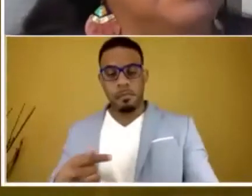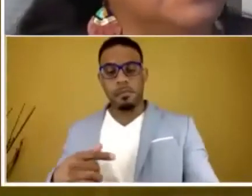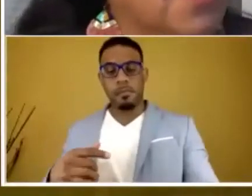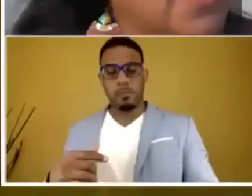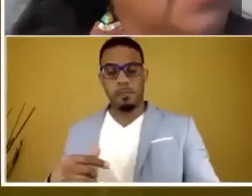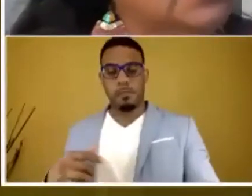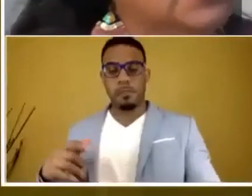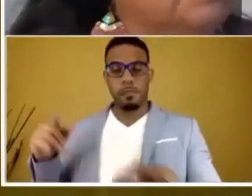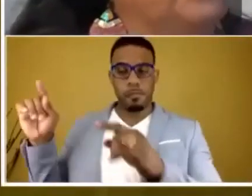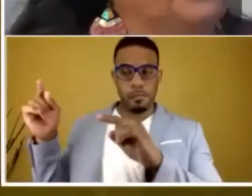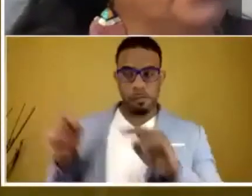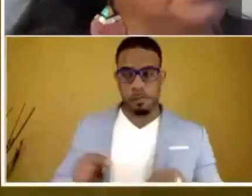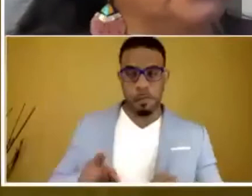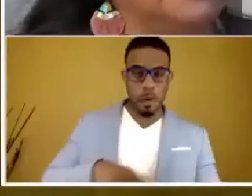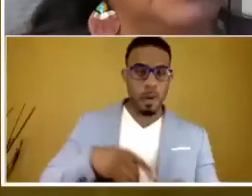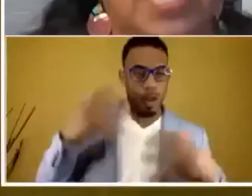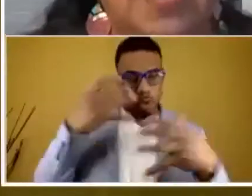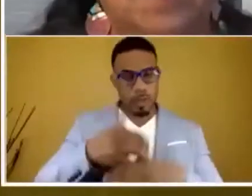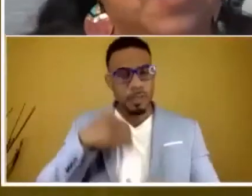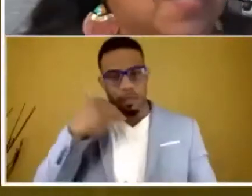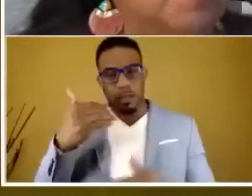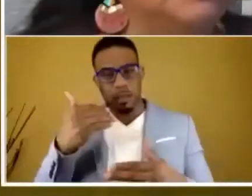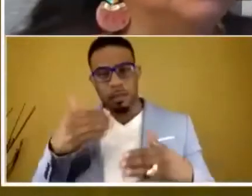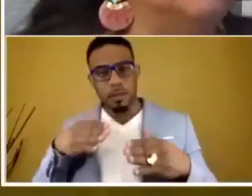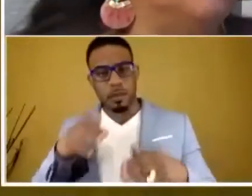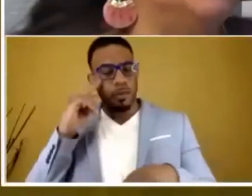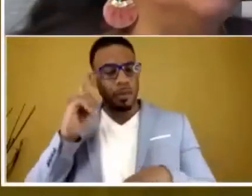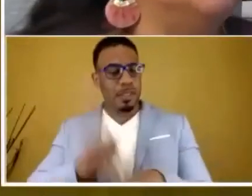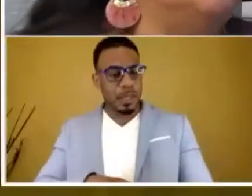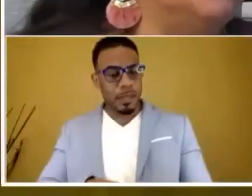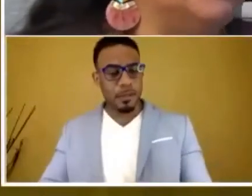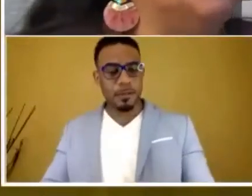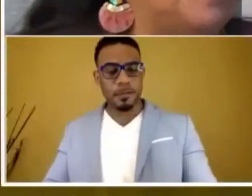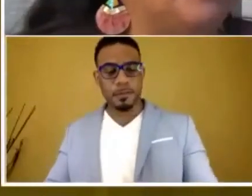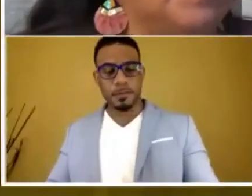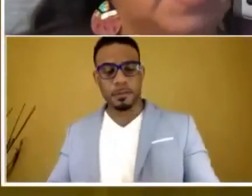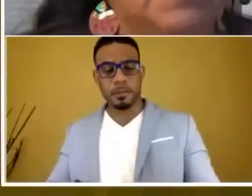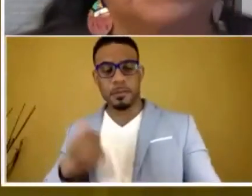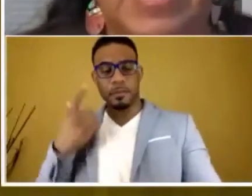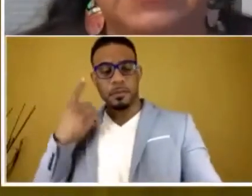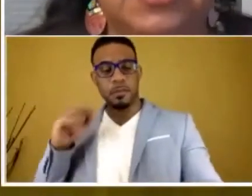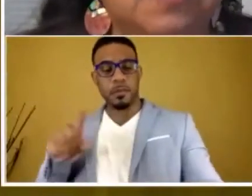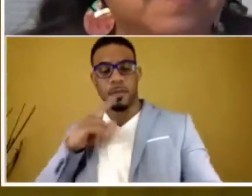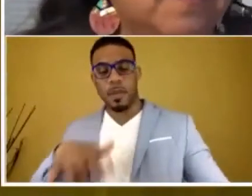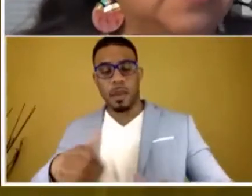the long, dark, and shameful corridors of time reserved for those who possess power